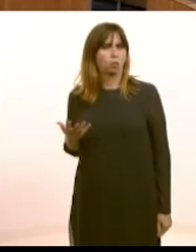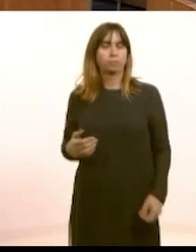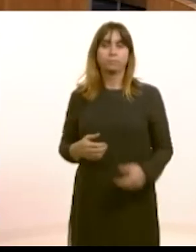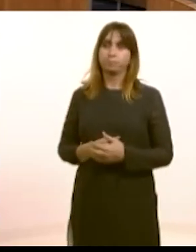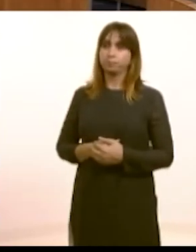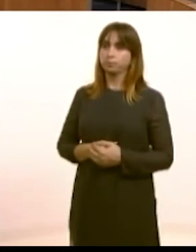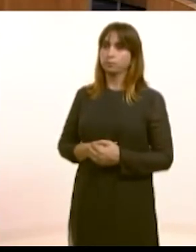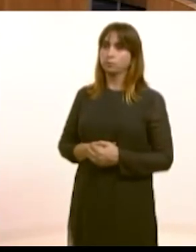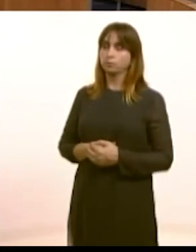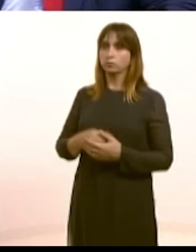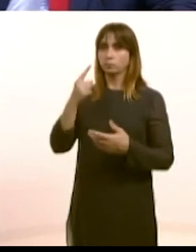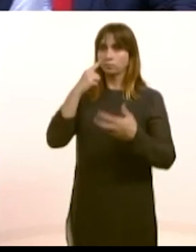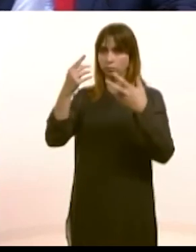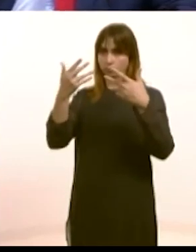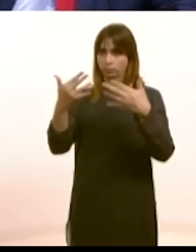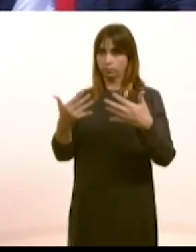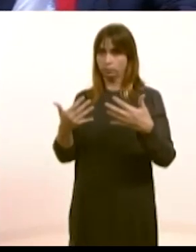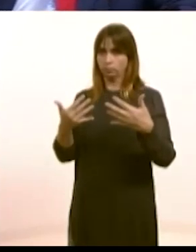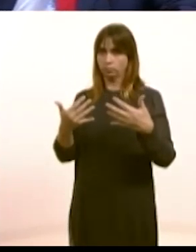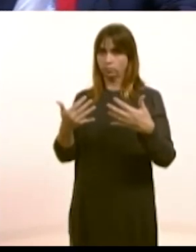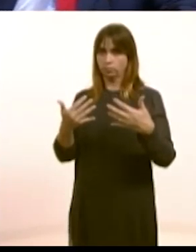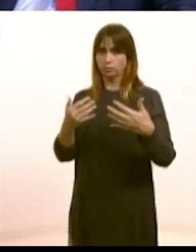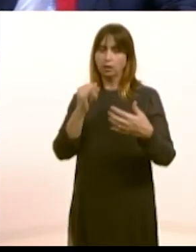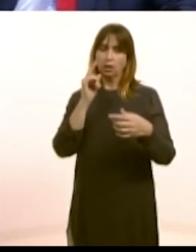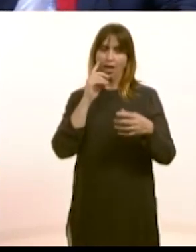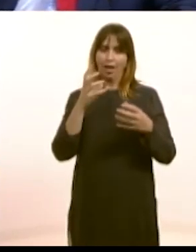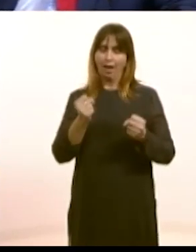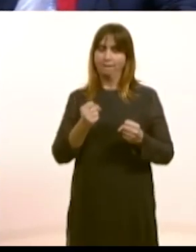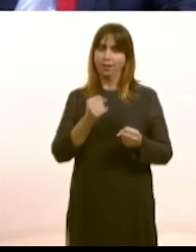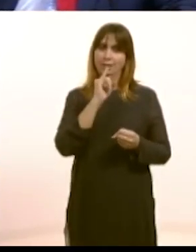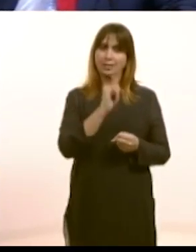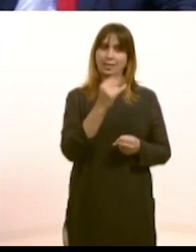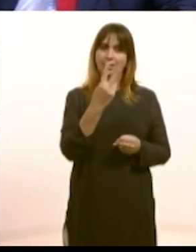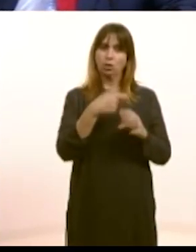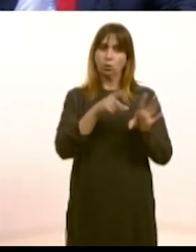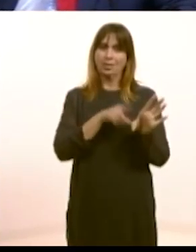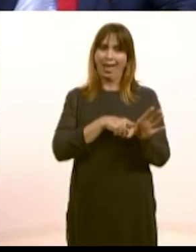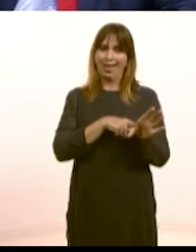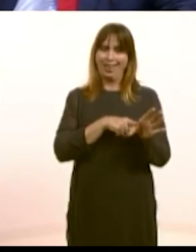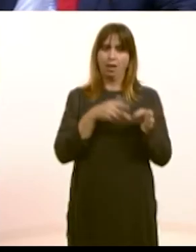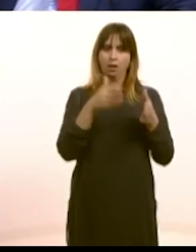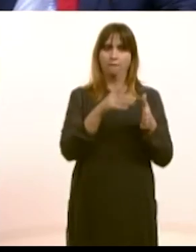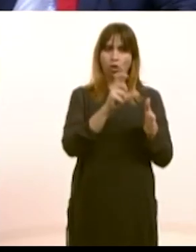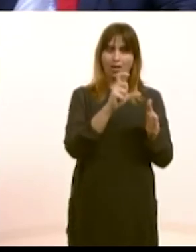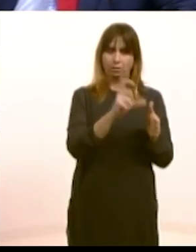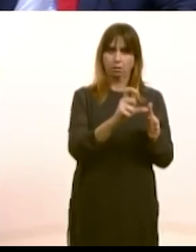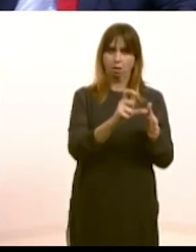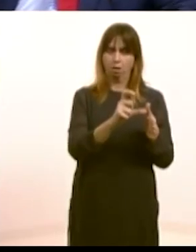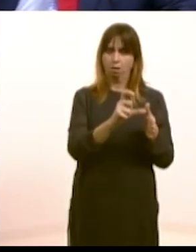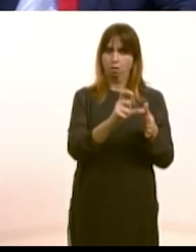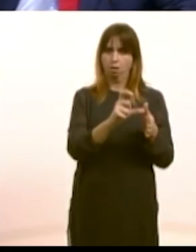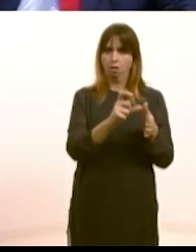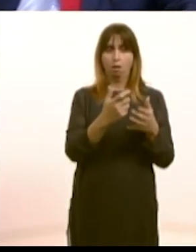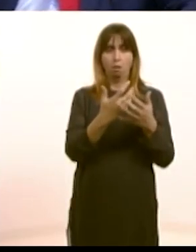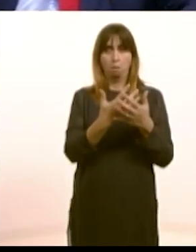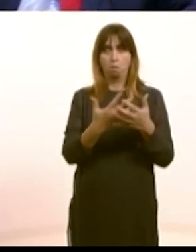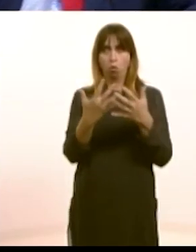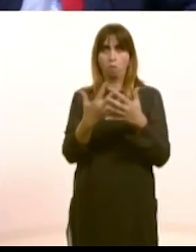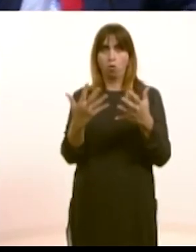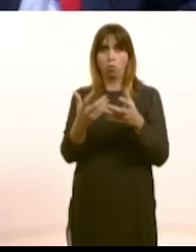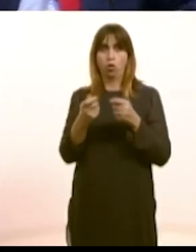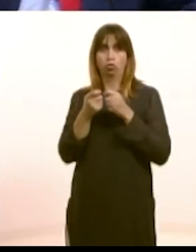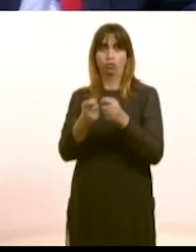look at the figures, we look at the 60-day performance for cancer. More people are starting their